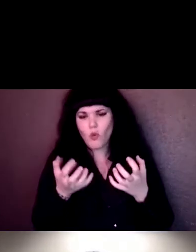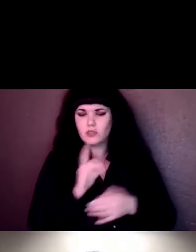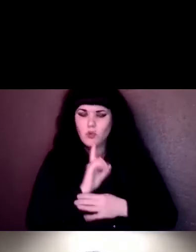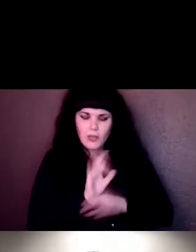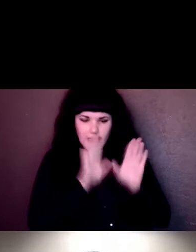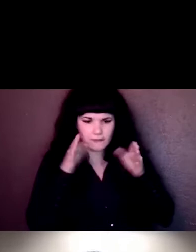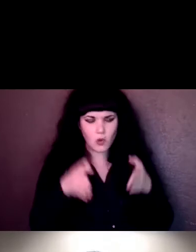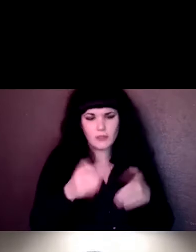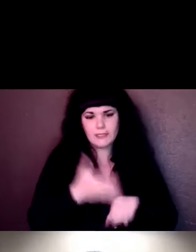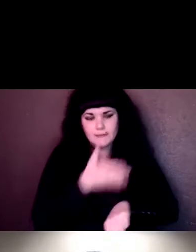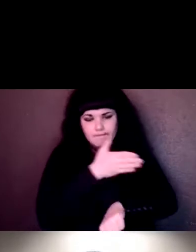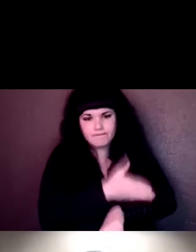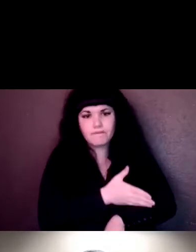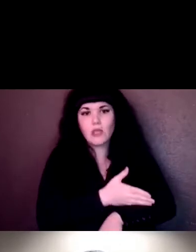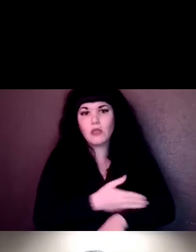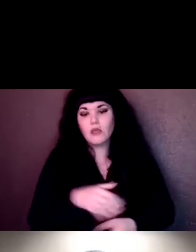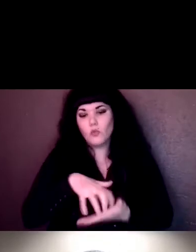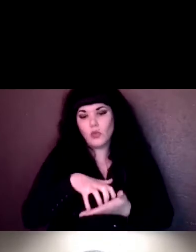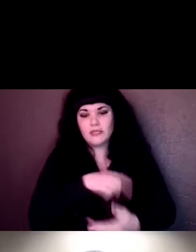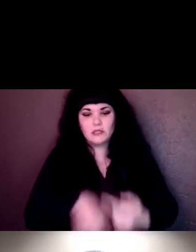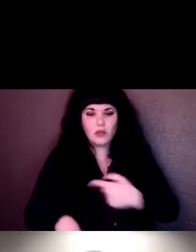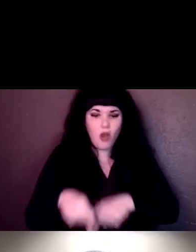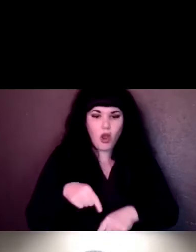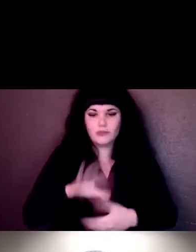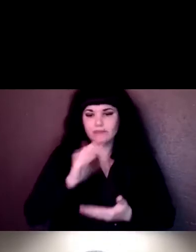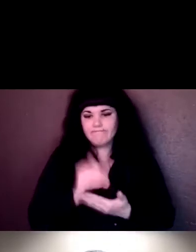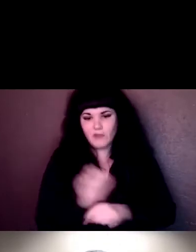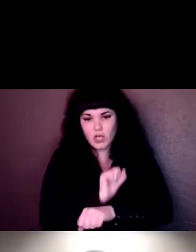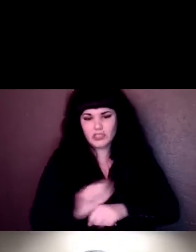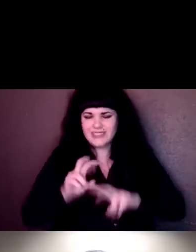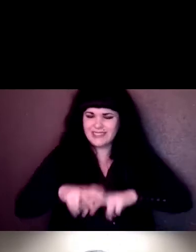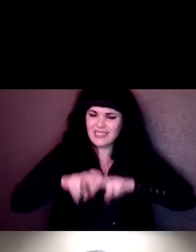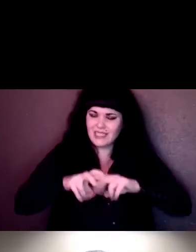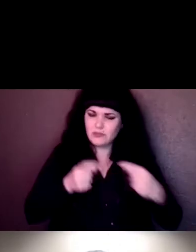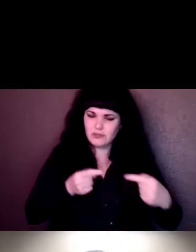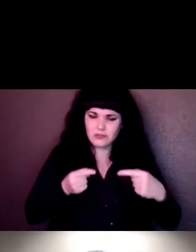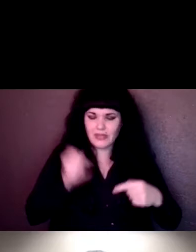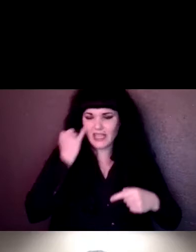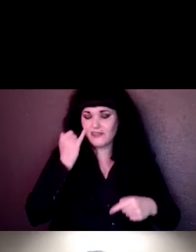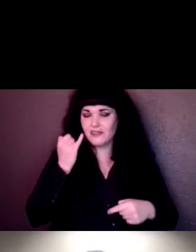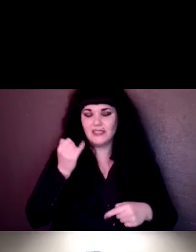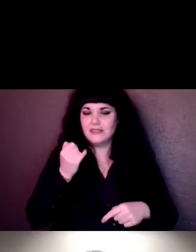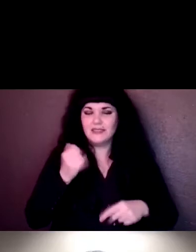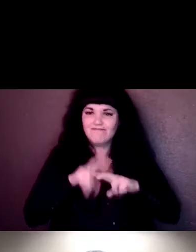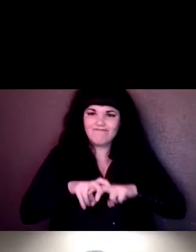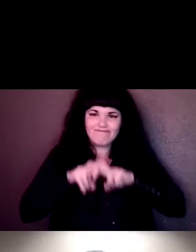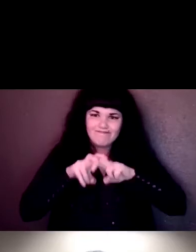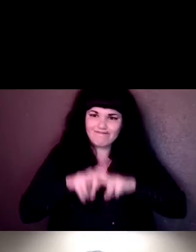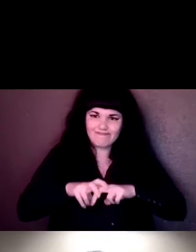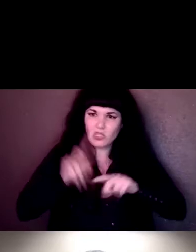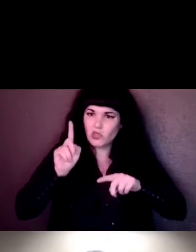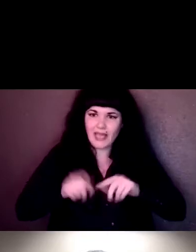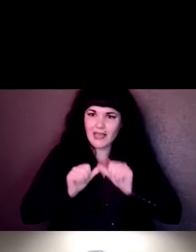arms, decreased arm function, sitting difficulties. If you can't sit for a very long period of time, that's not going to help you in